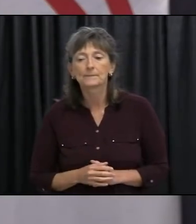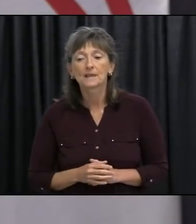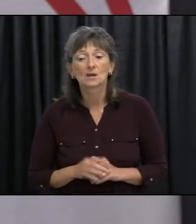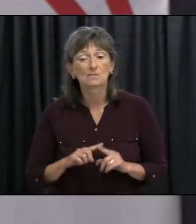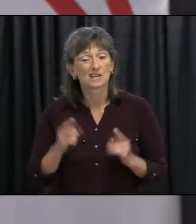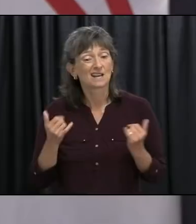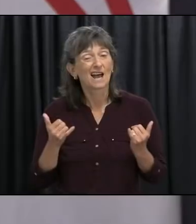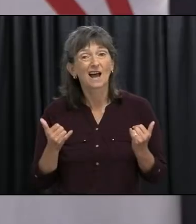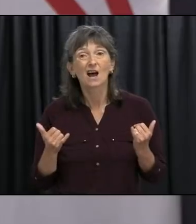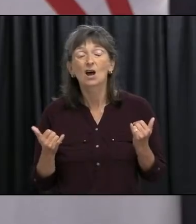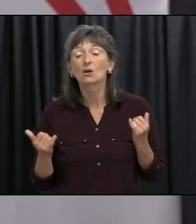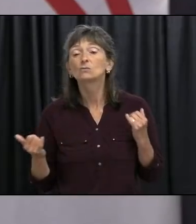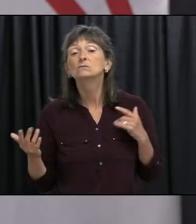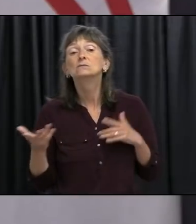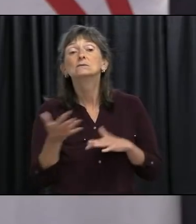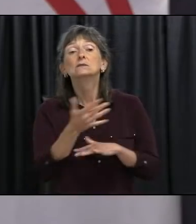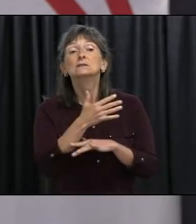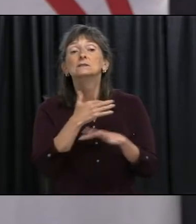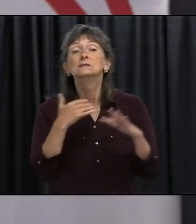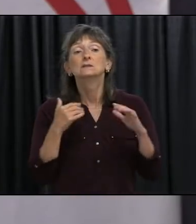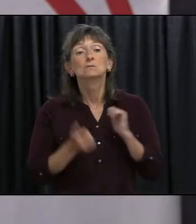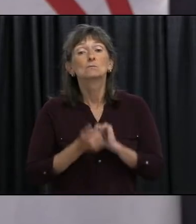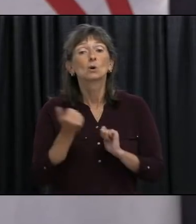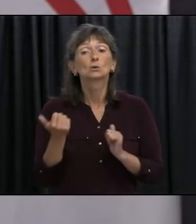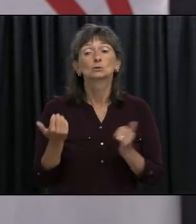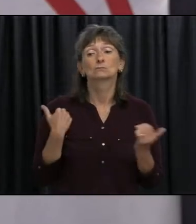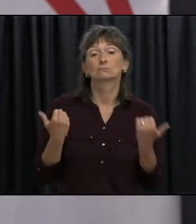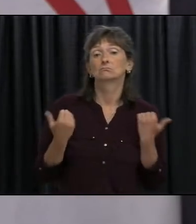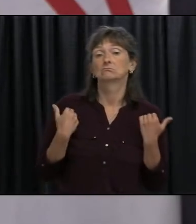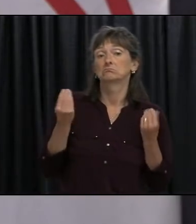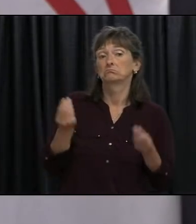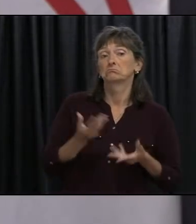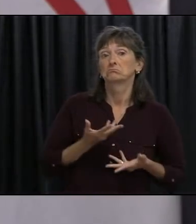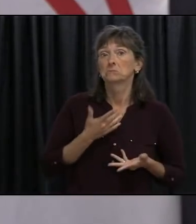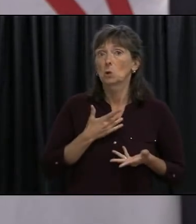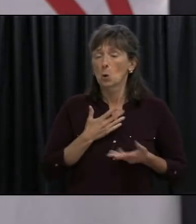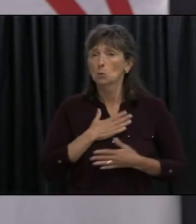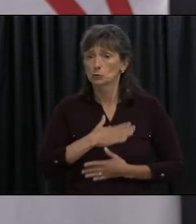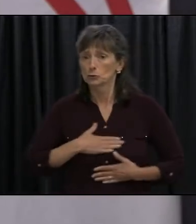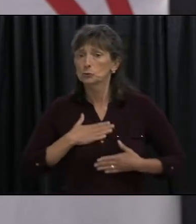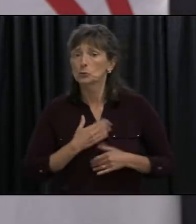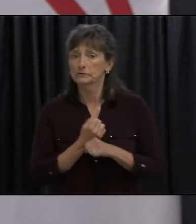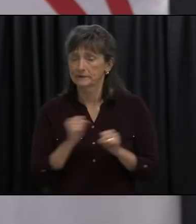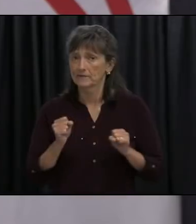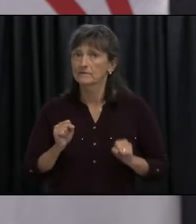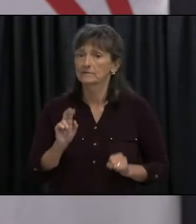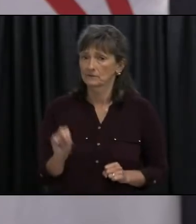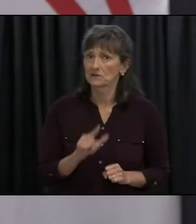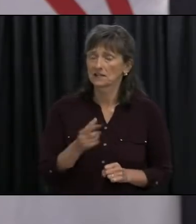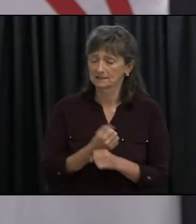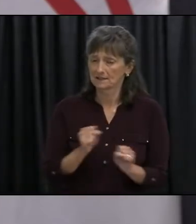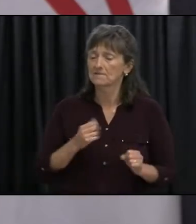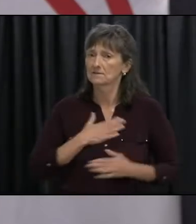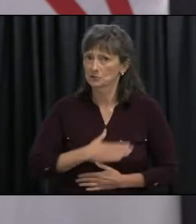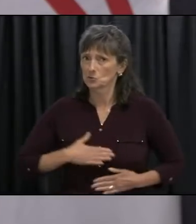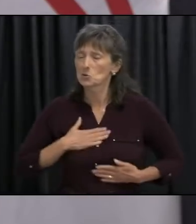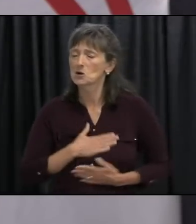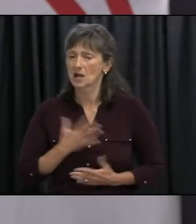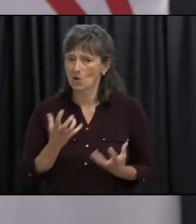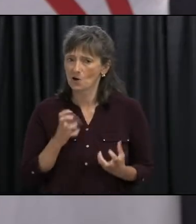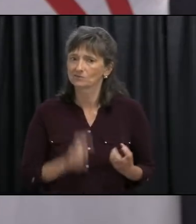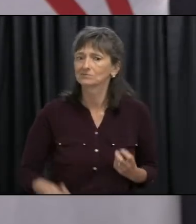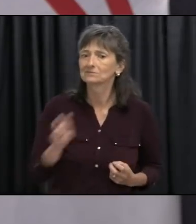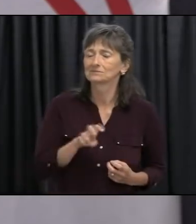from a lot of people within our province is that they've enjoyed the safe province that they currently live in. We'll continue to